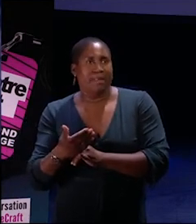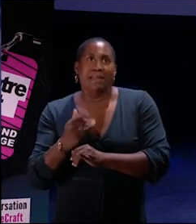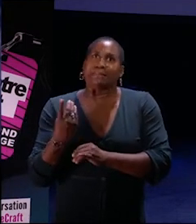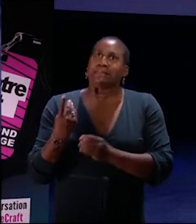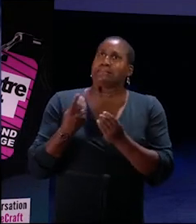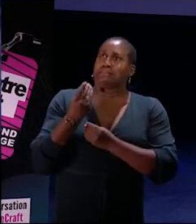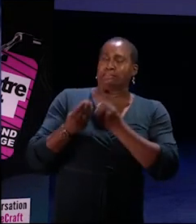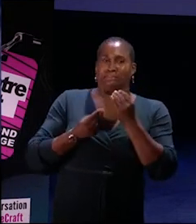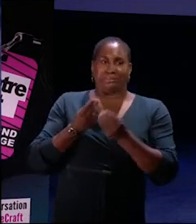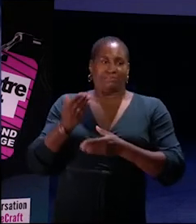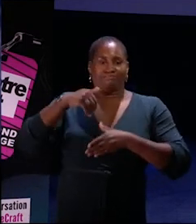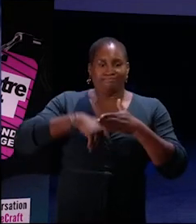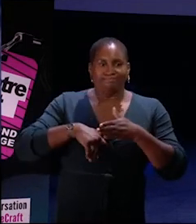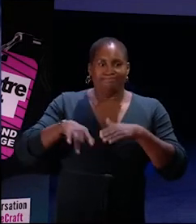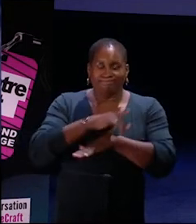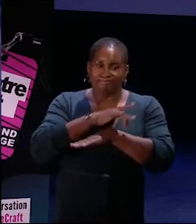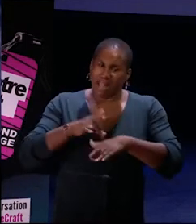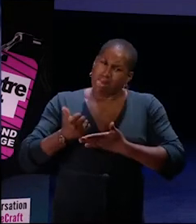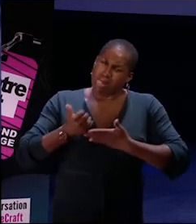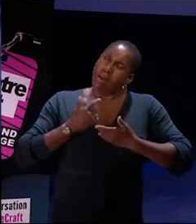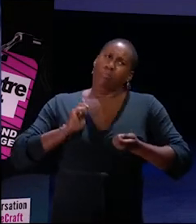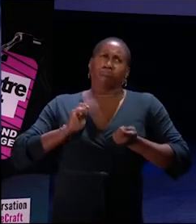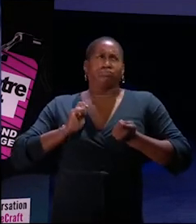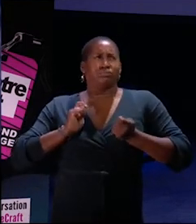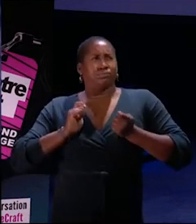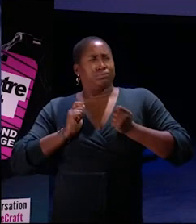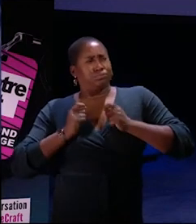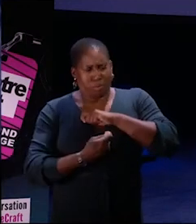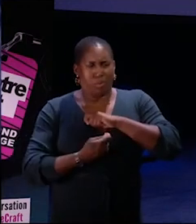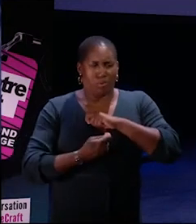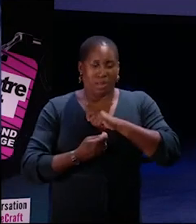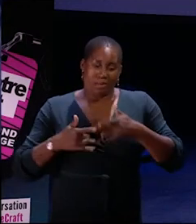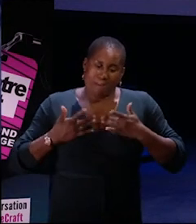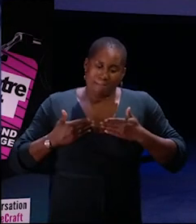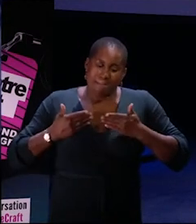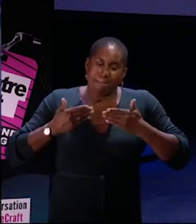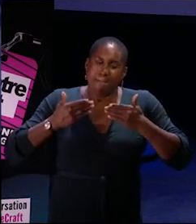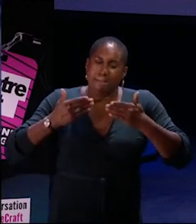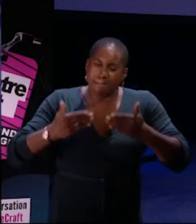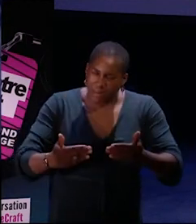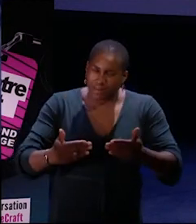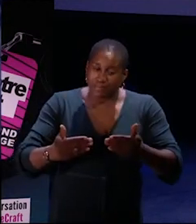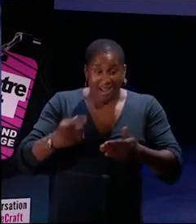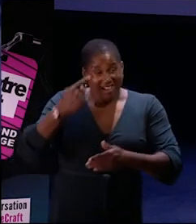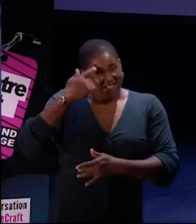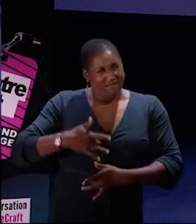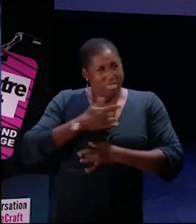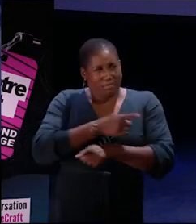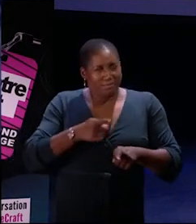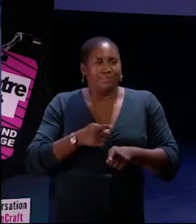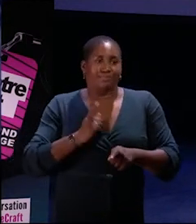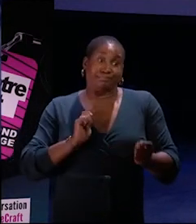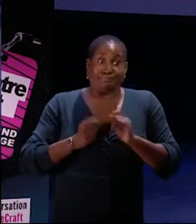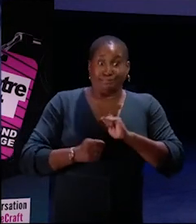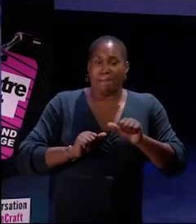change and move us along. I think in rehearsals, everybody should be changed by the process. And similarly, I'd love to think that the